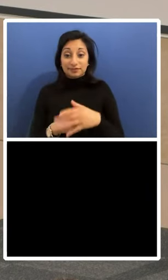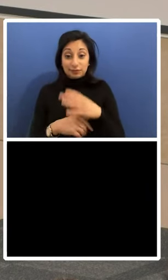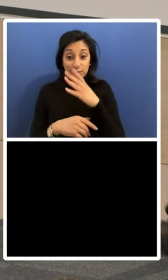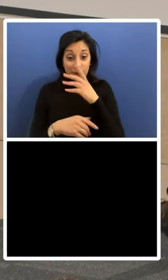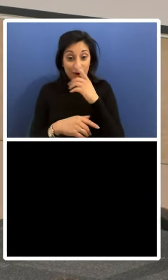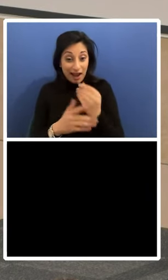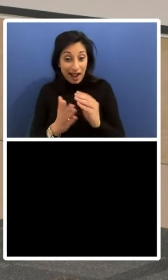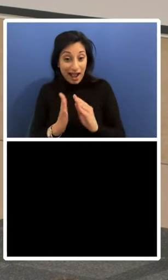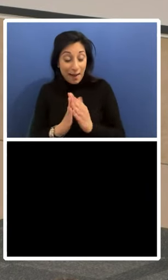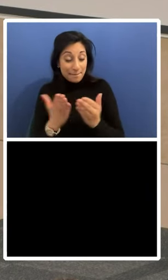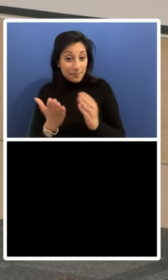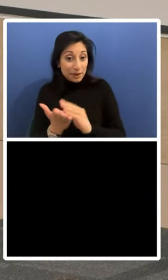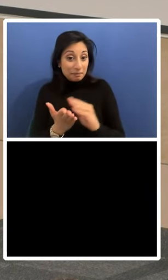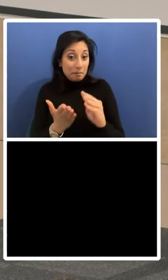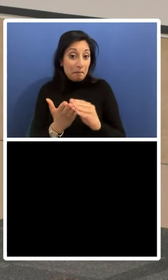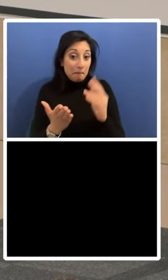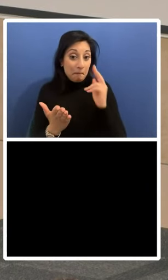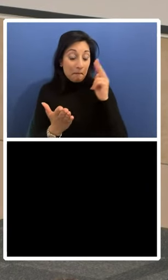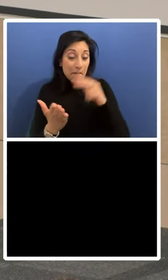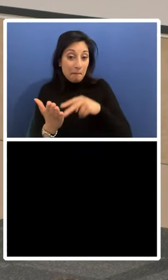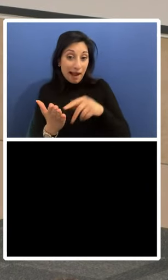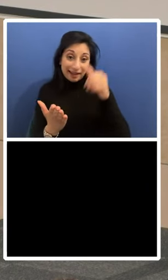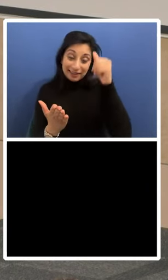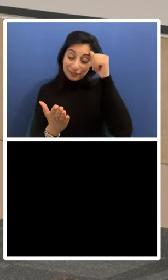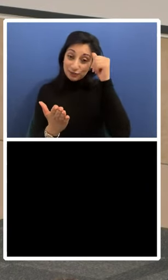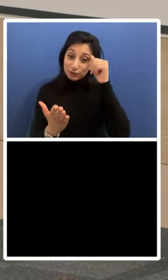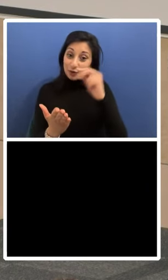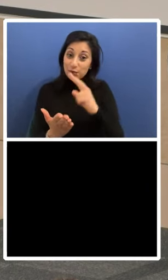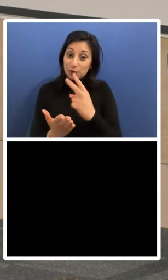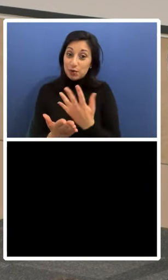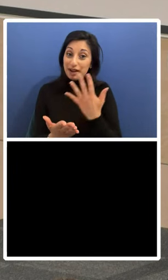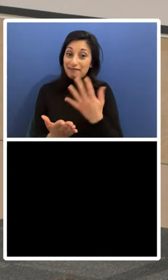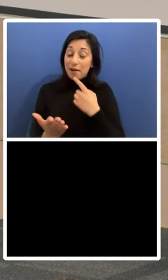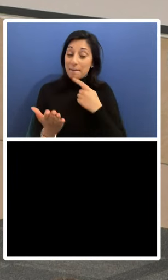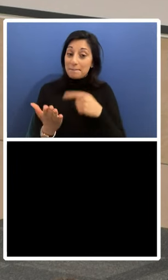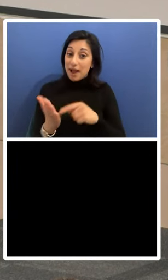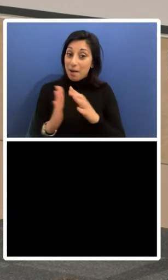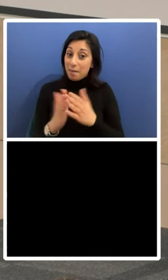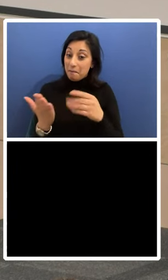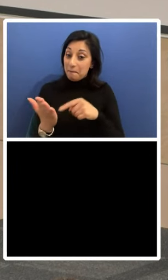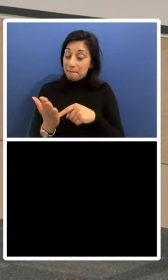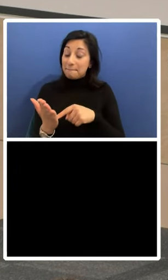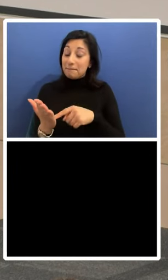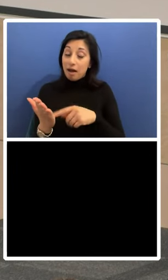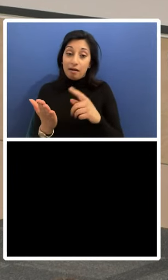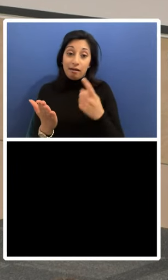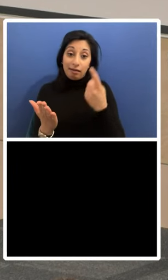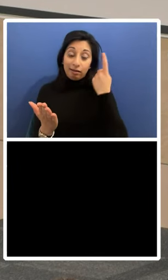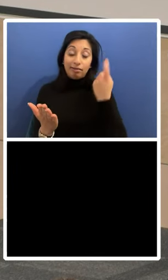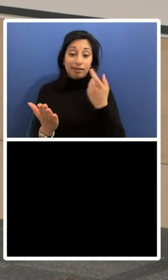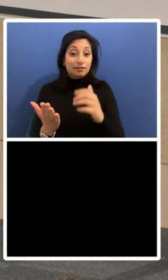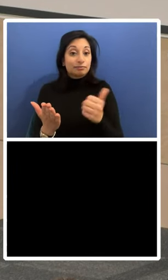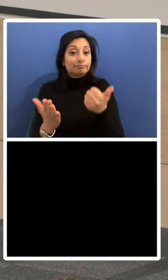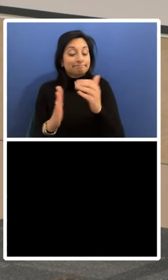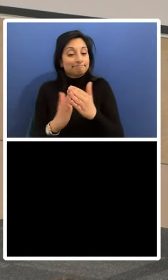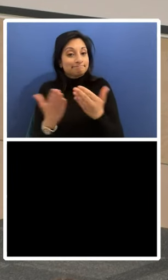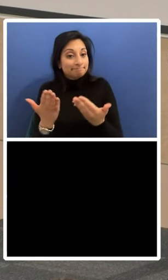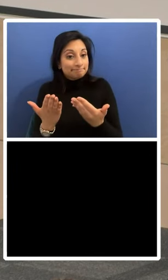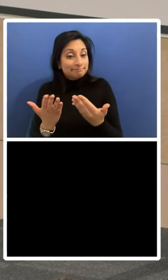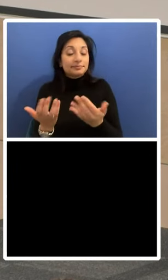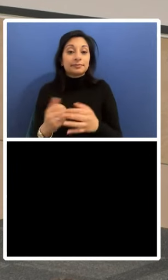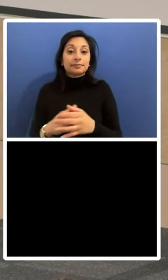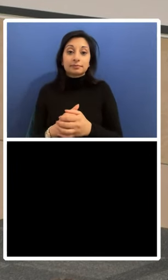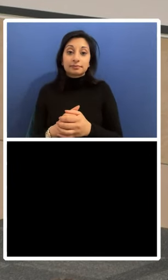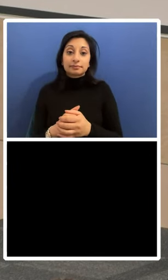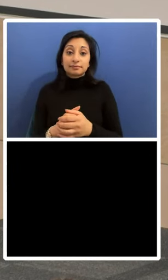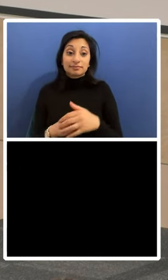it's £25 is a lot for some students, but you know, if you can, I think it's a really good book. But you know, if you can't, watch the